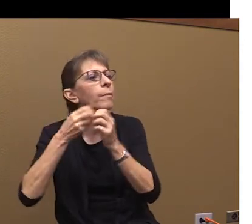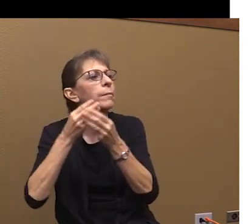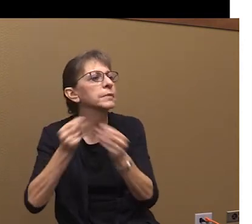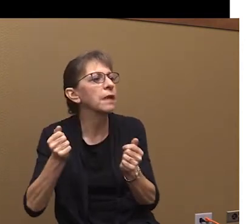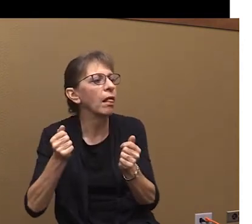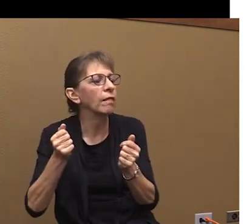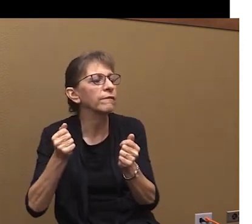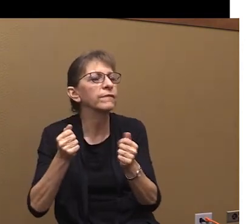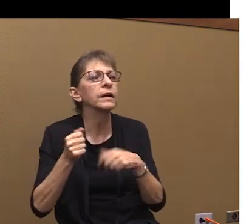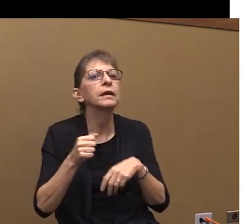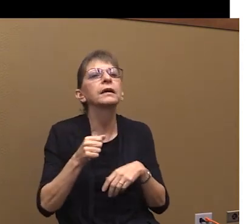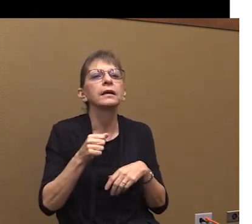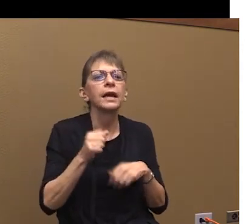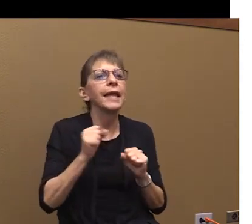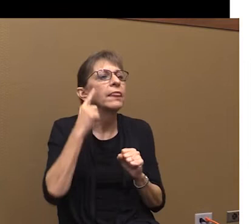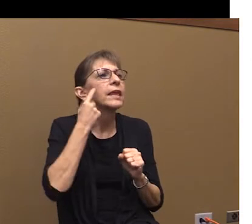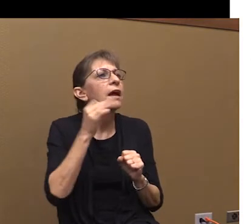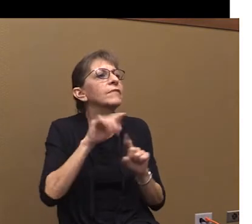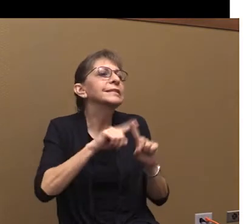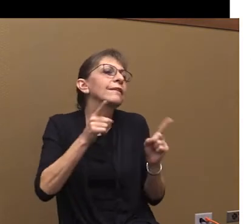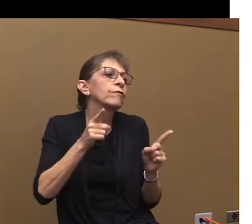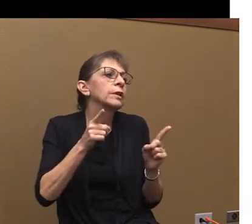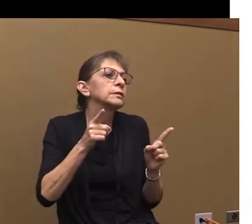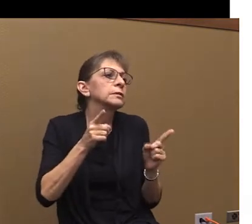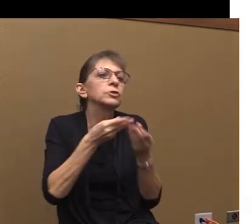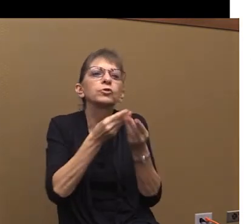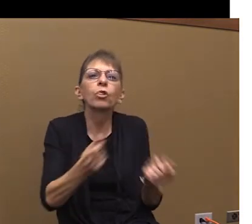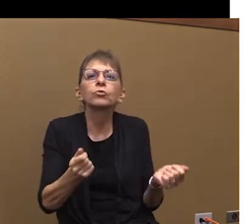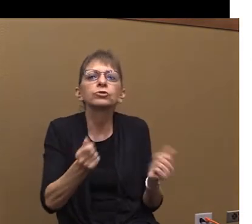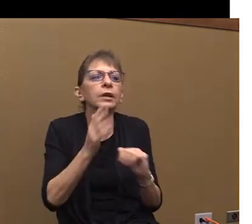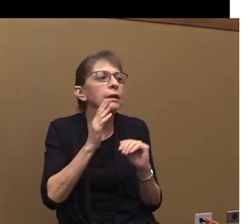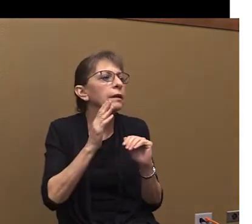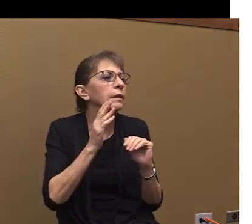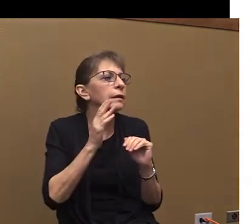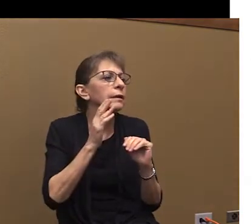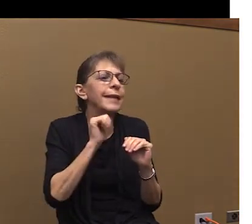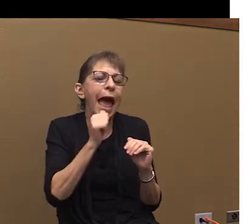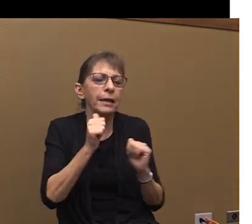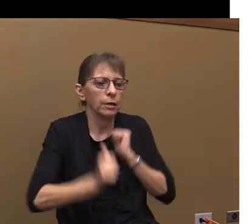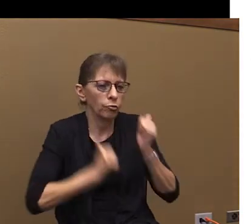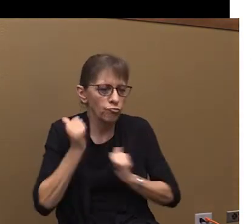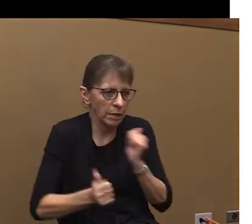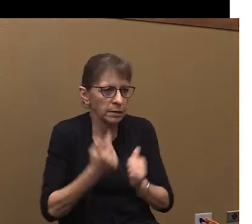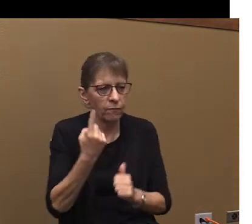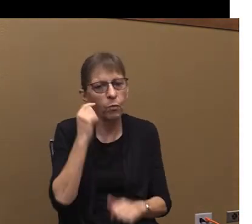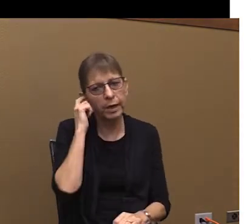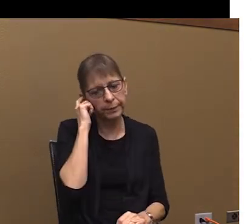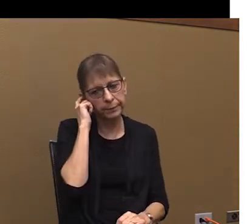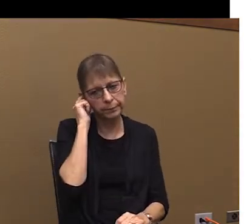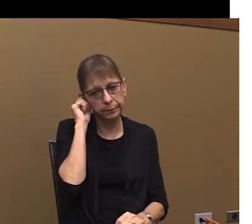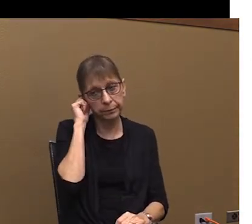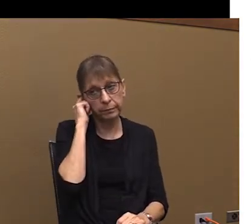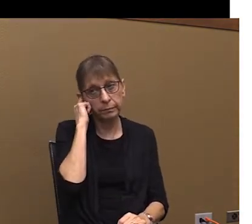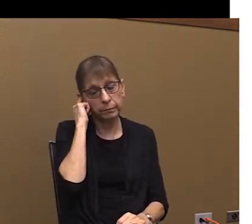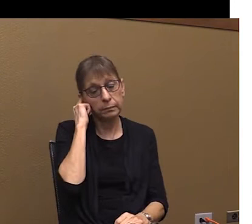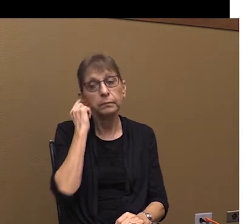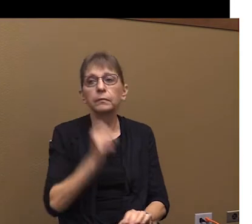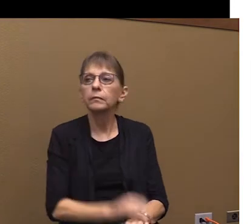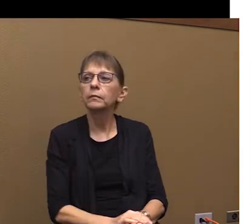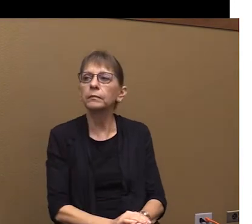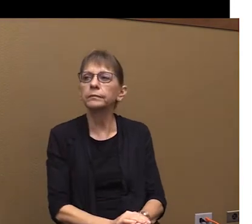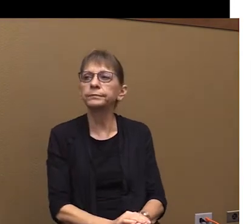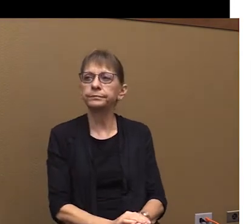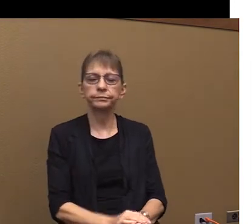different way to kind of expand their thinking and use it towards problem solving, that perhaps that they could think of a